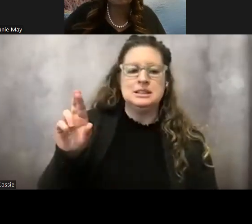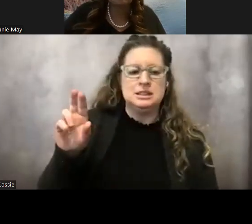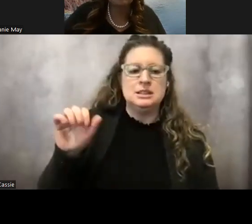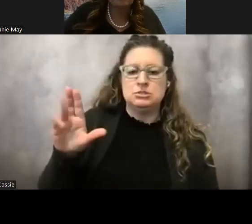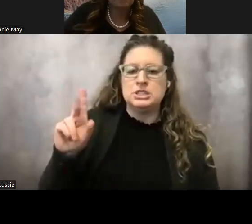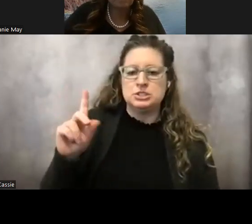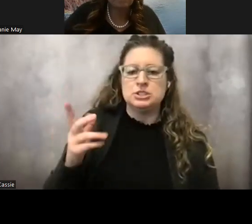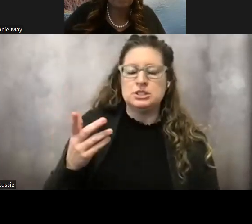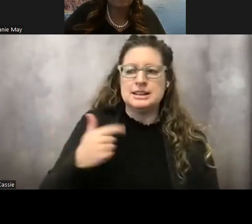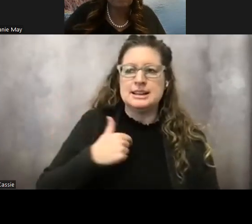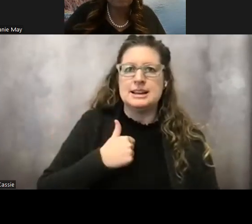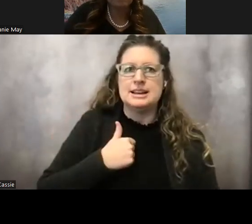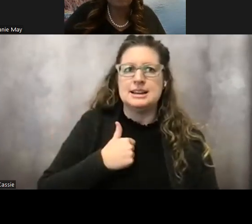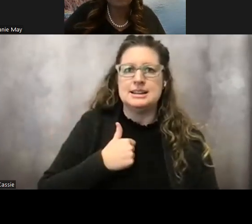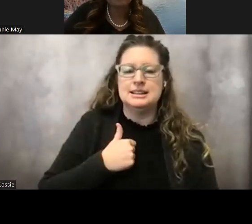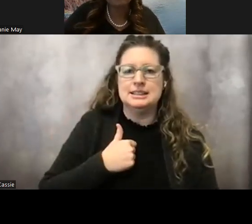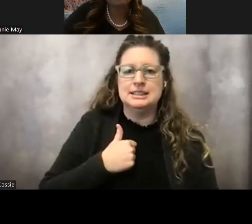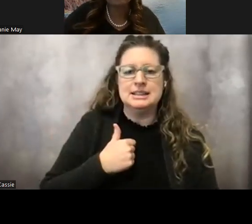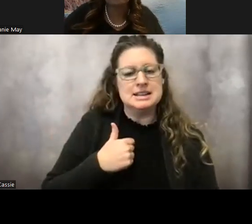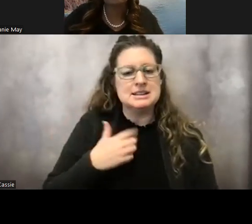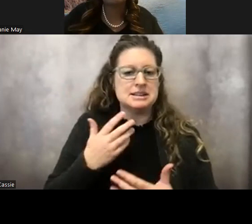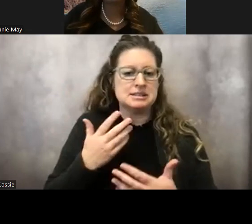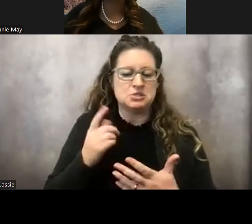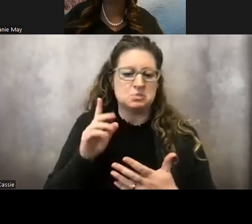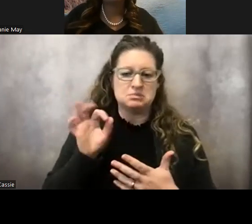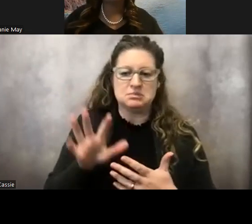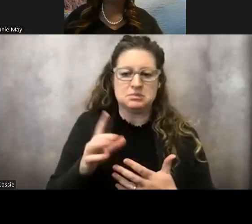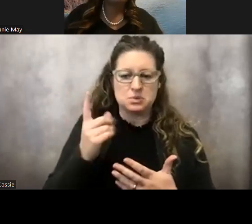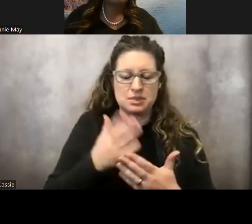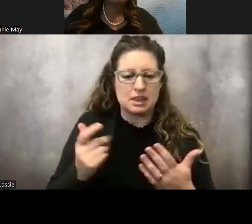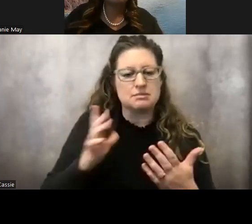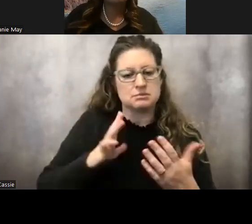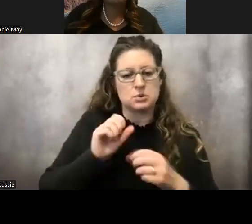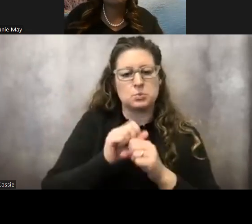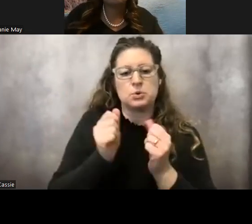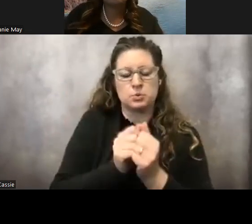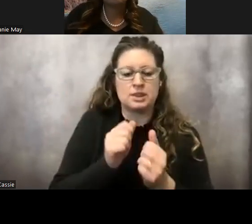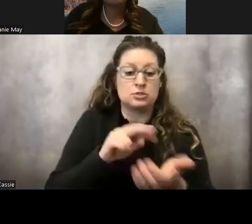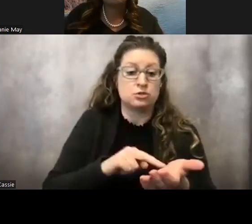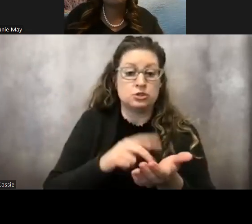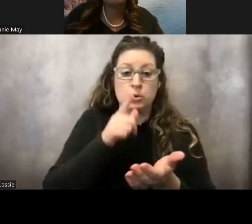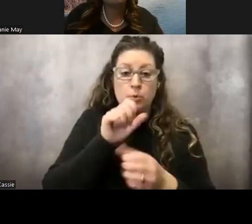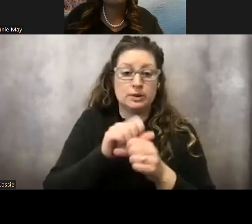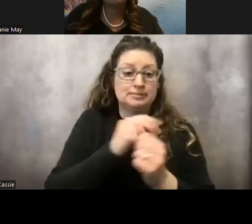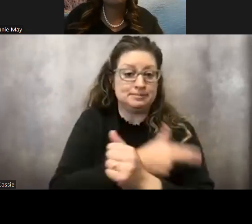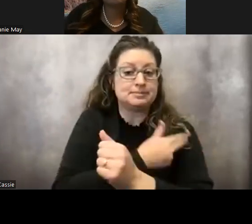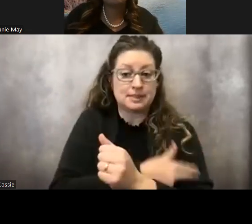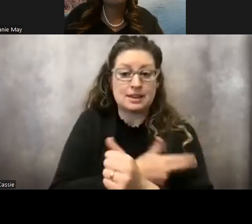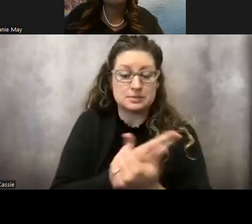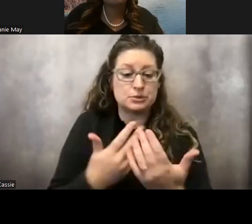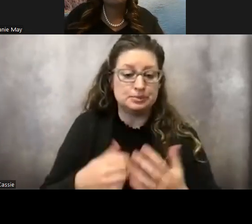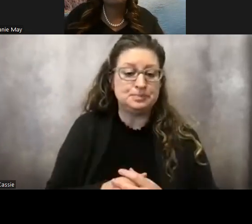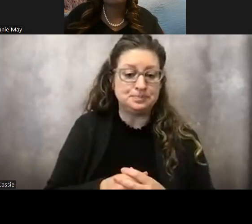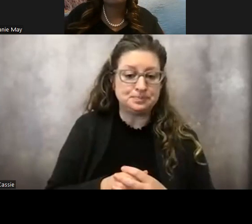work in, previously worked with, hospital-based nurses, and it had come to the